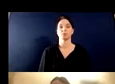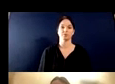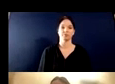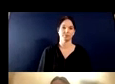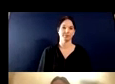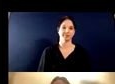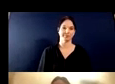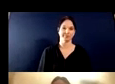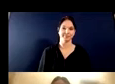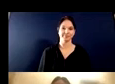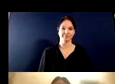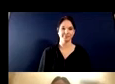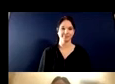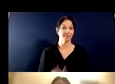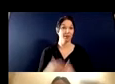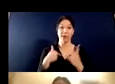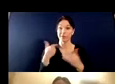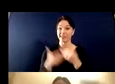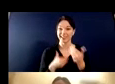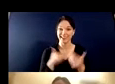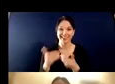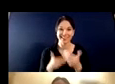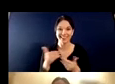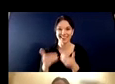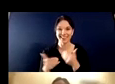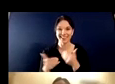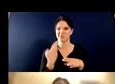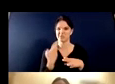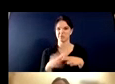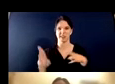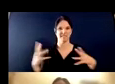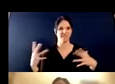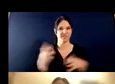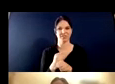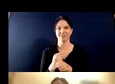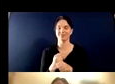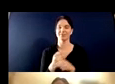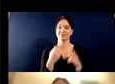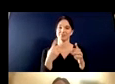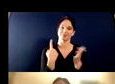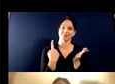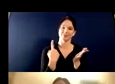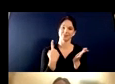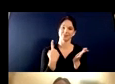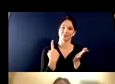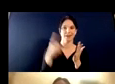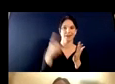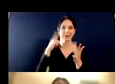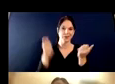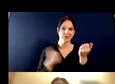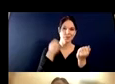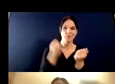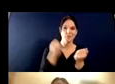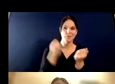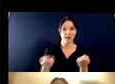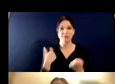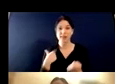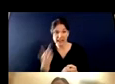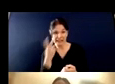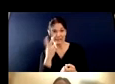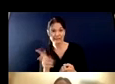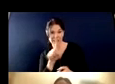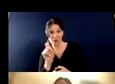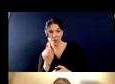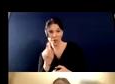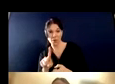All right, I'm going to keep on going to briefly describe amplification devices to make sure we get through everything. I do see a question in